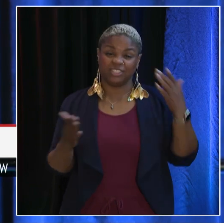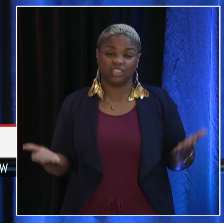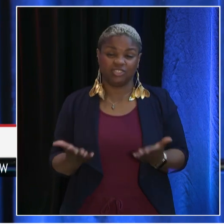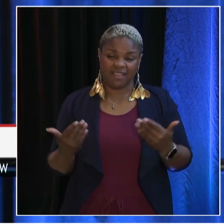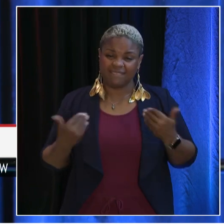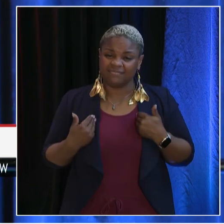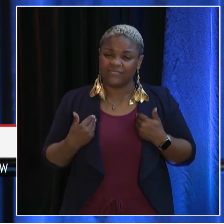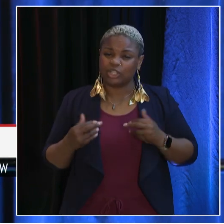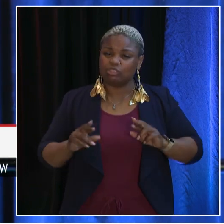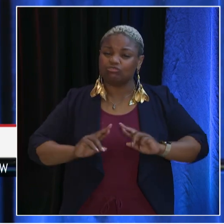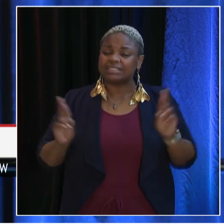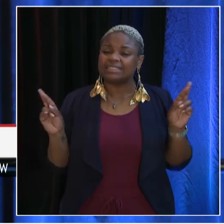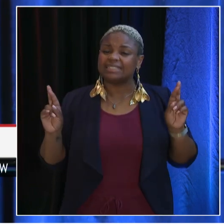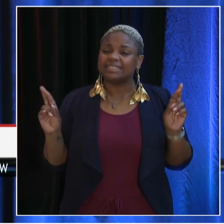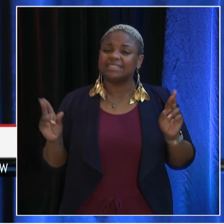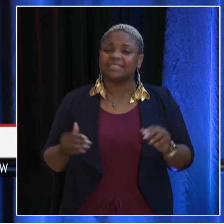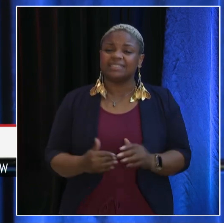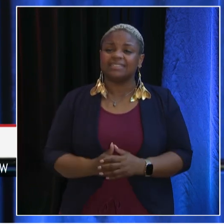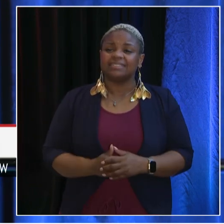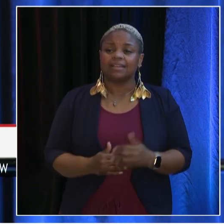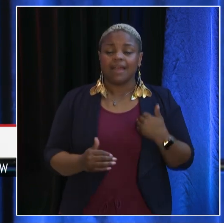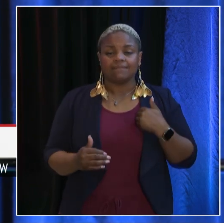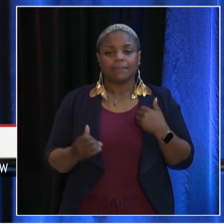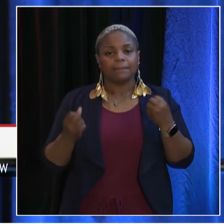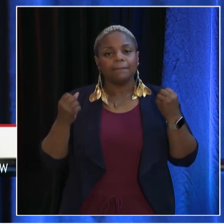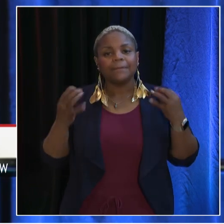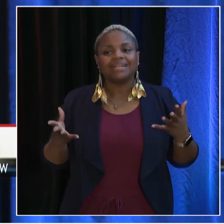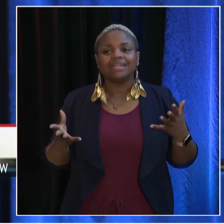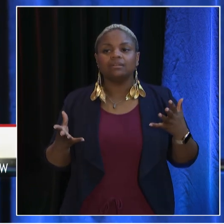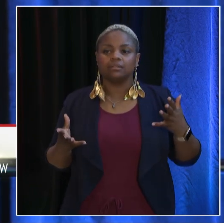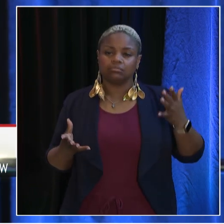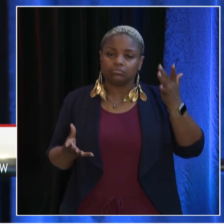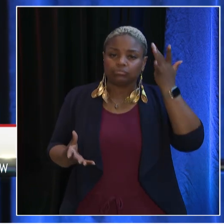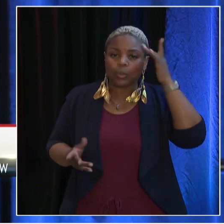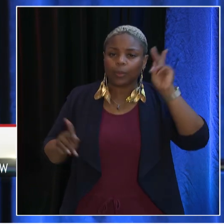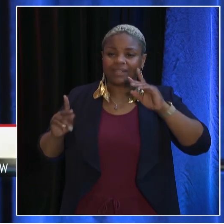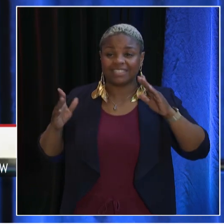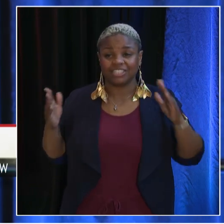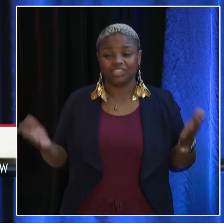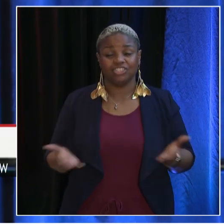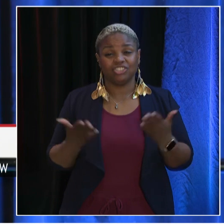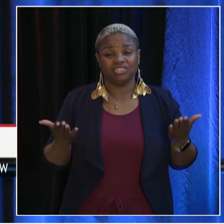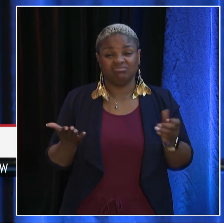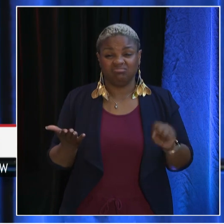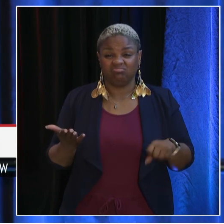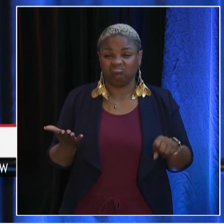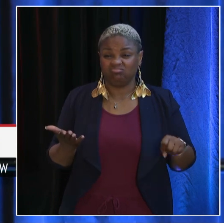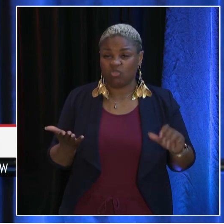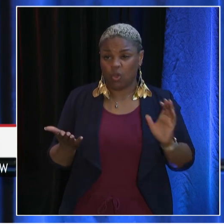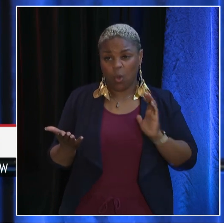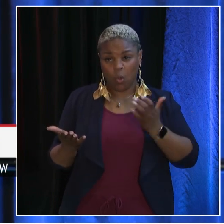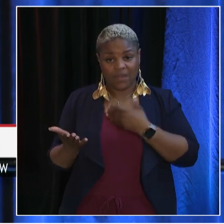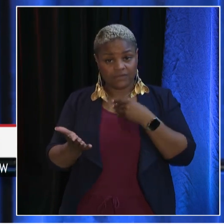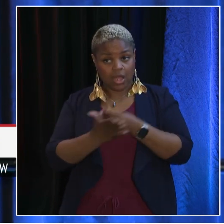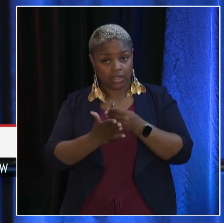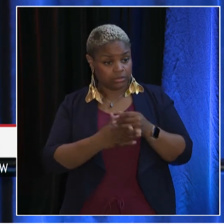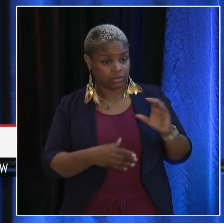We are a bunch of very smart people. Our finances are